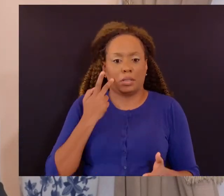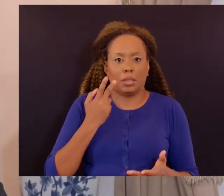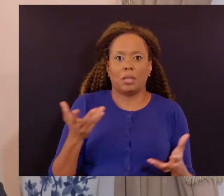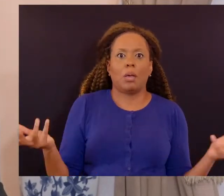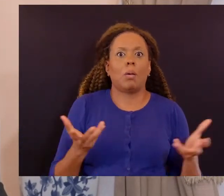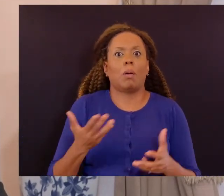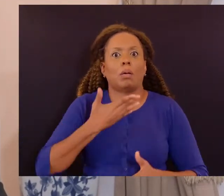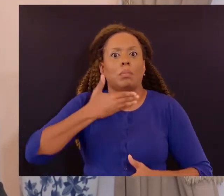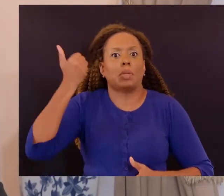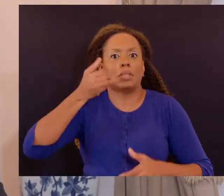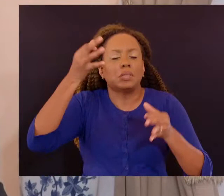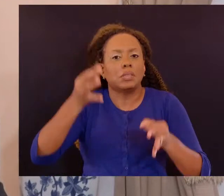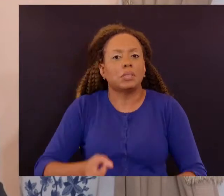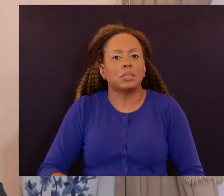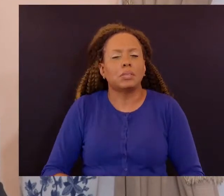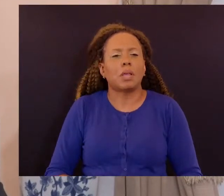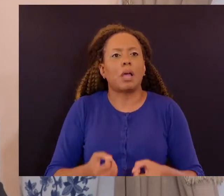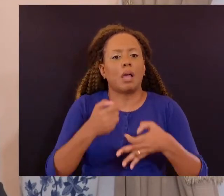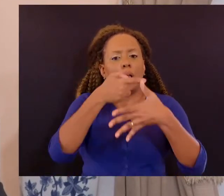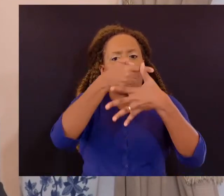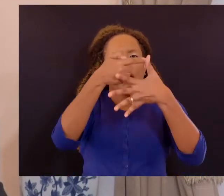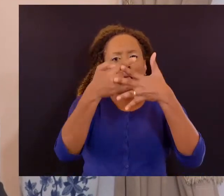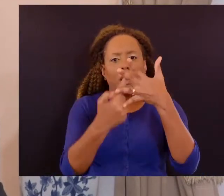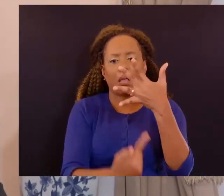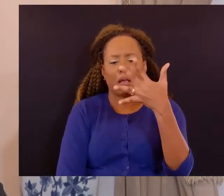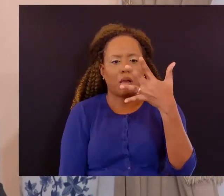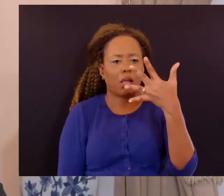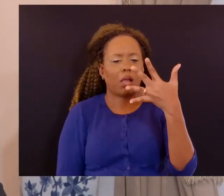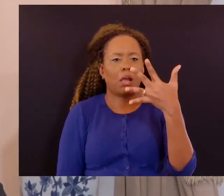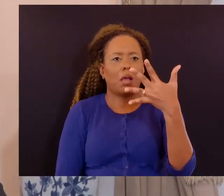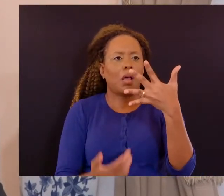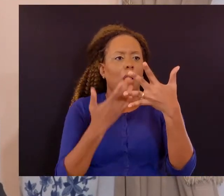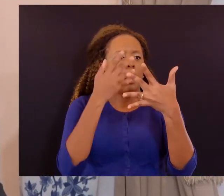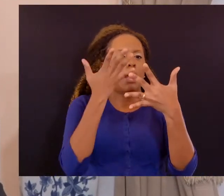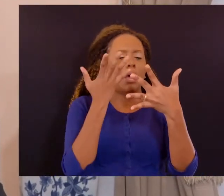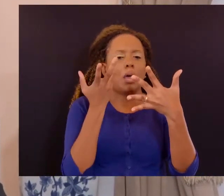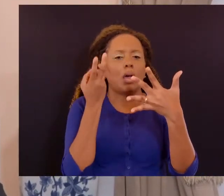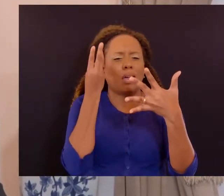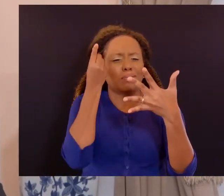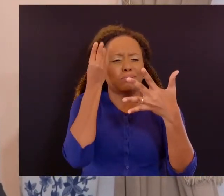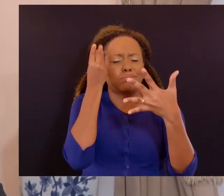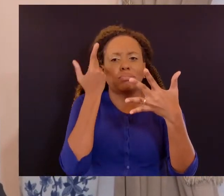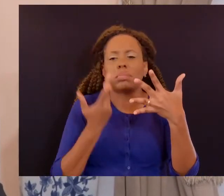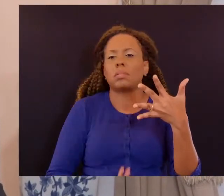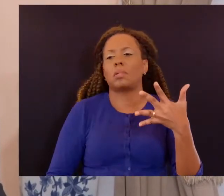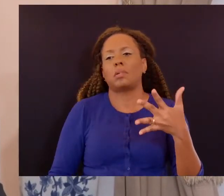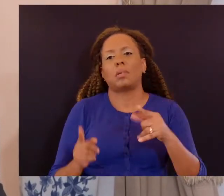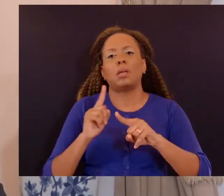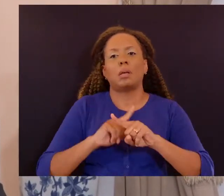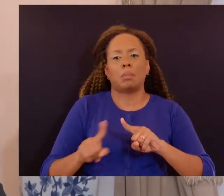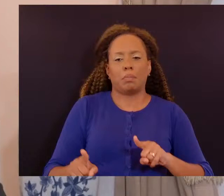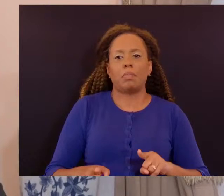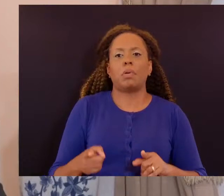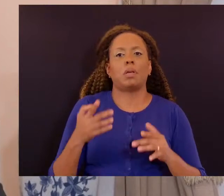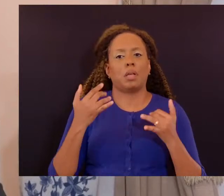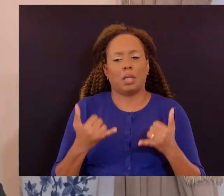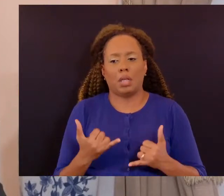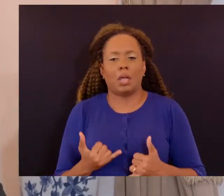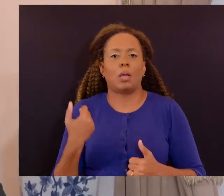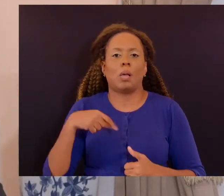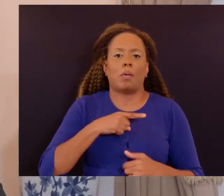because there are so many variables that we are dealing with that we believe that this is in the best interest of our students at this point in